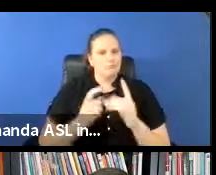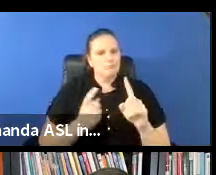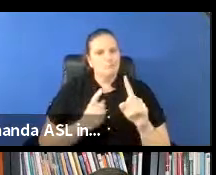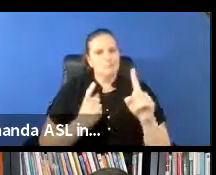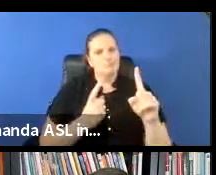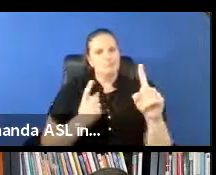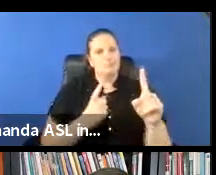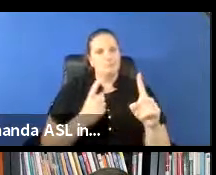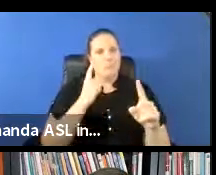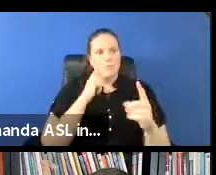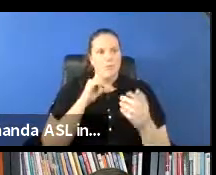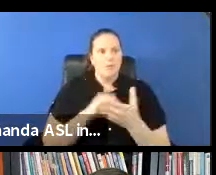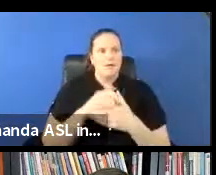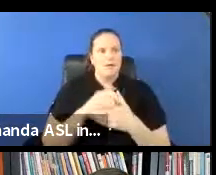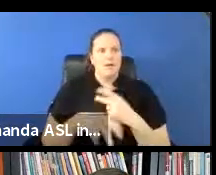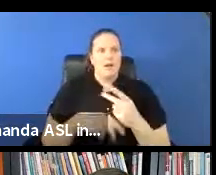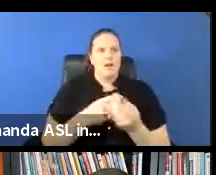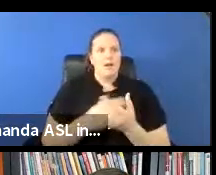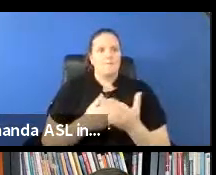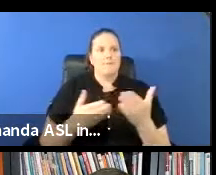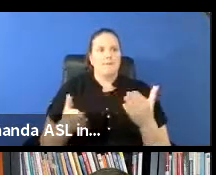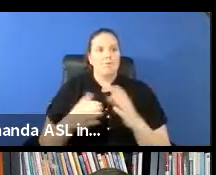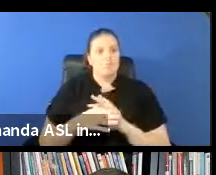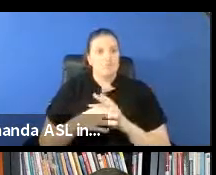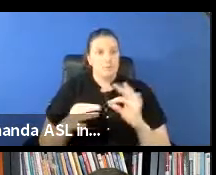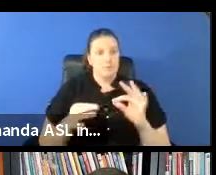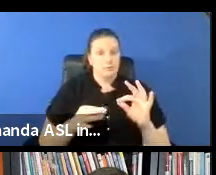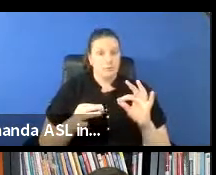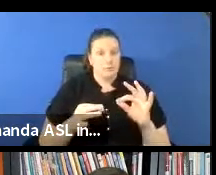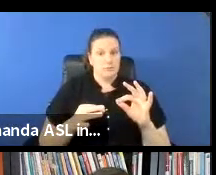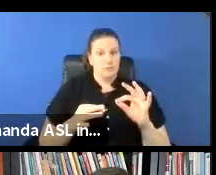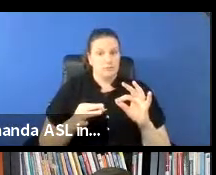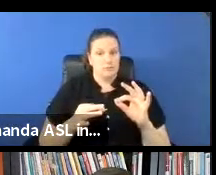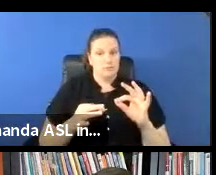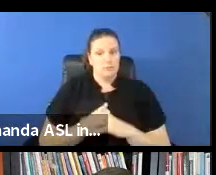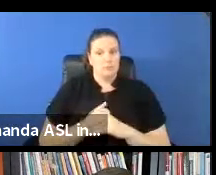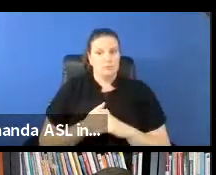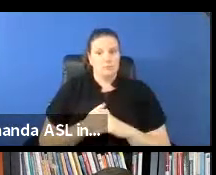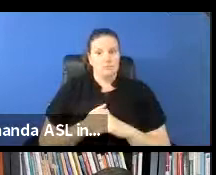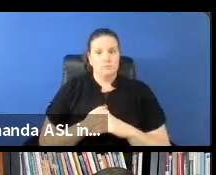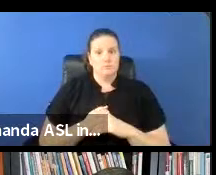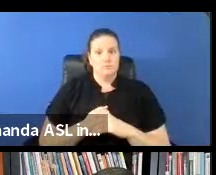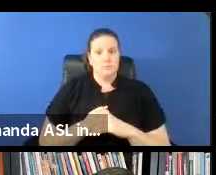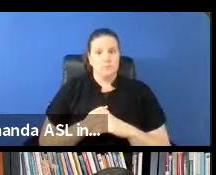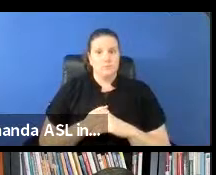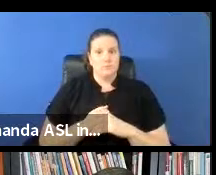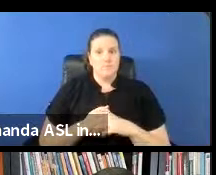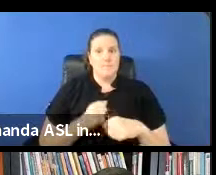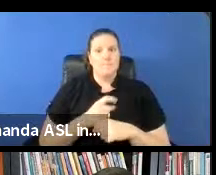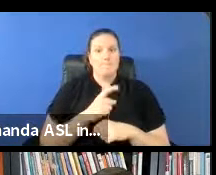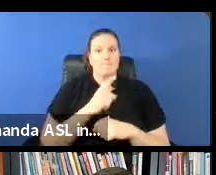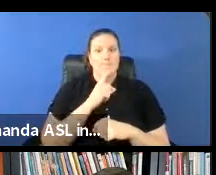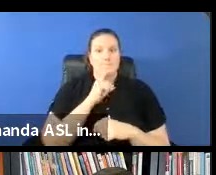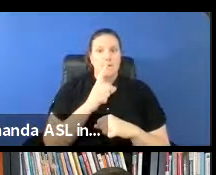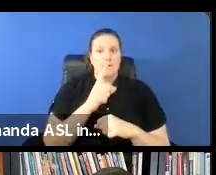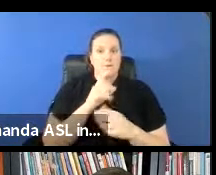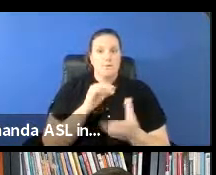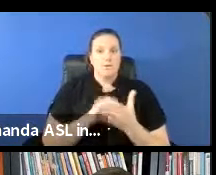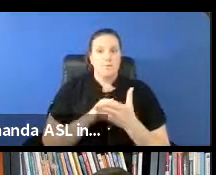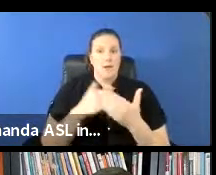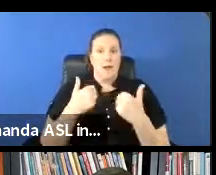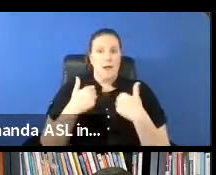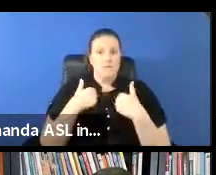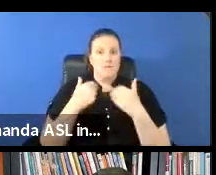the type of things that you were mentioning, Rondale, to make sure that we have contractors that